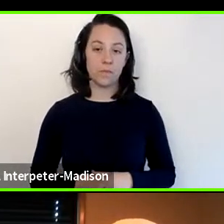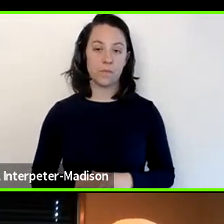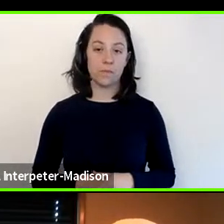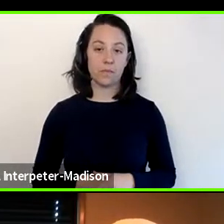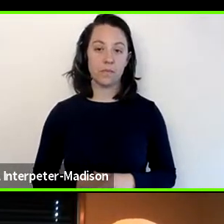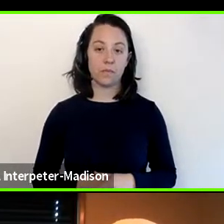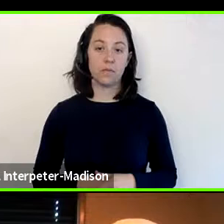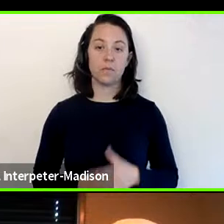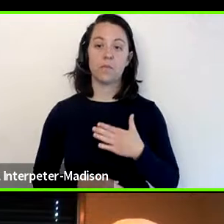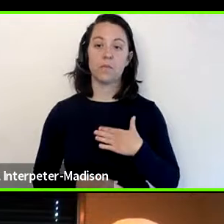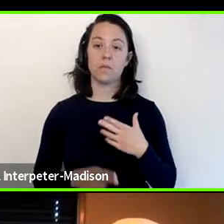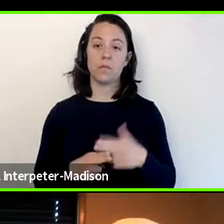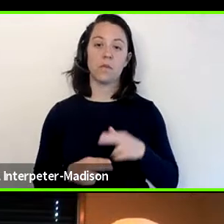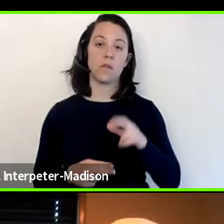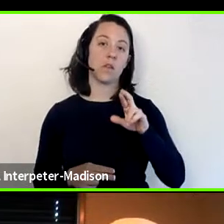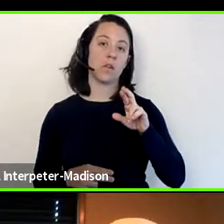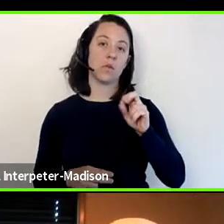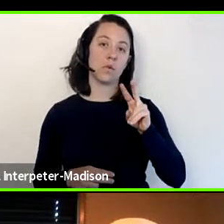My name is Reverend Ikinaga.